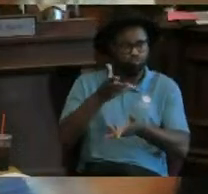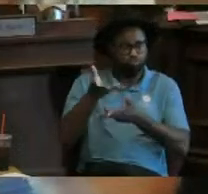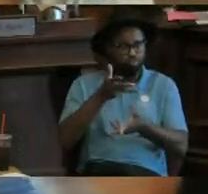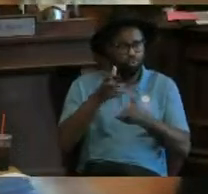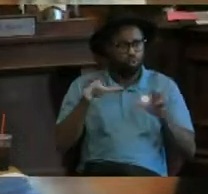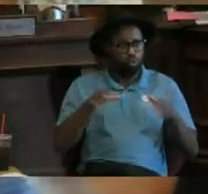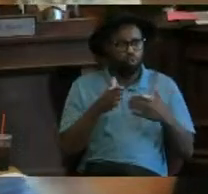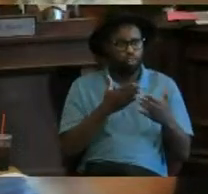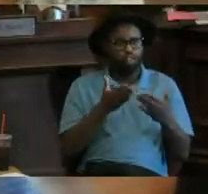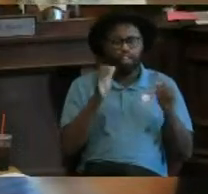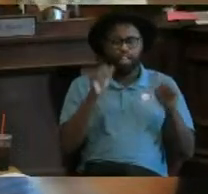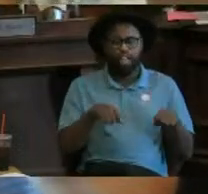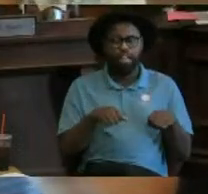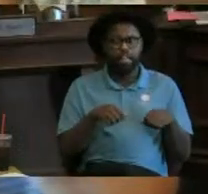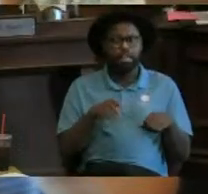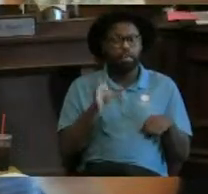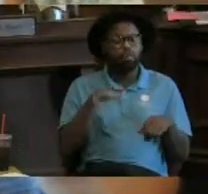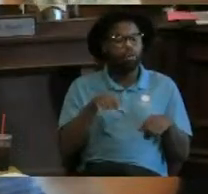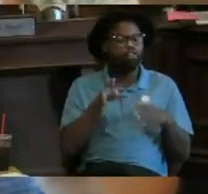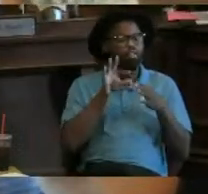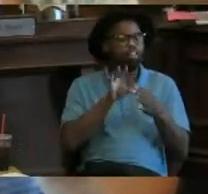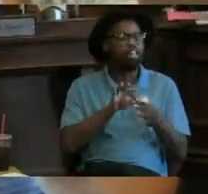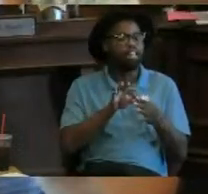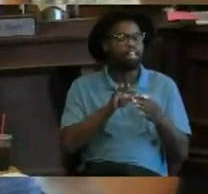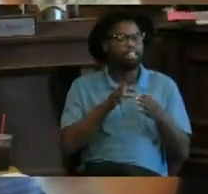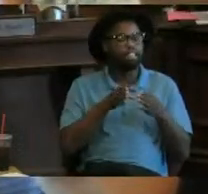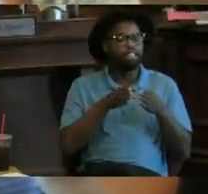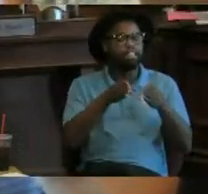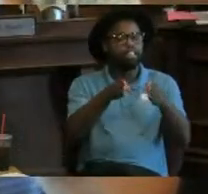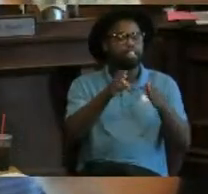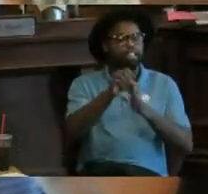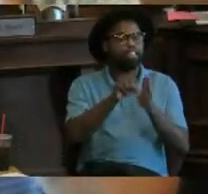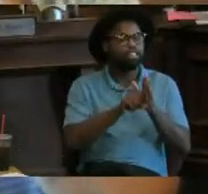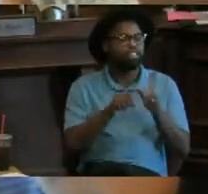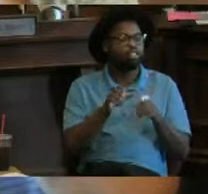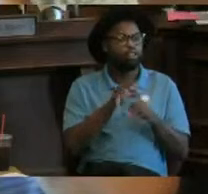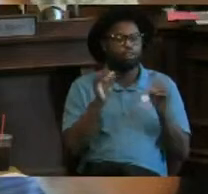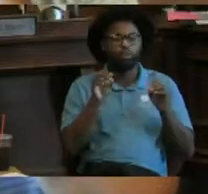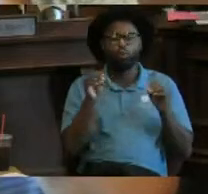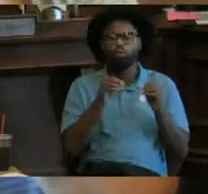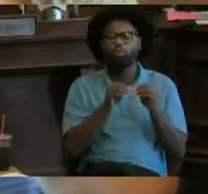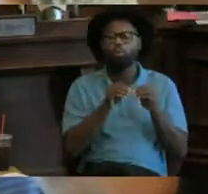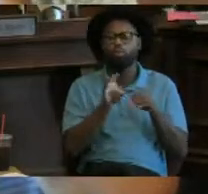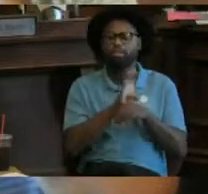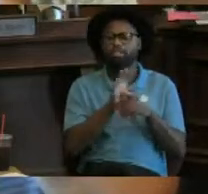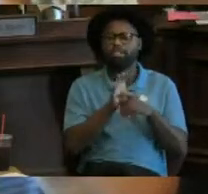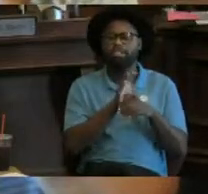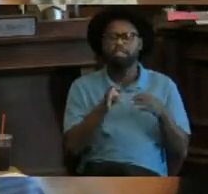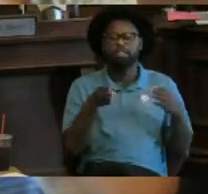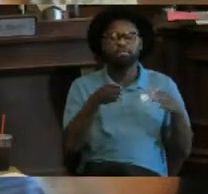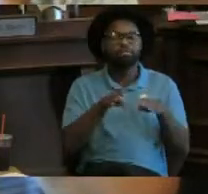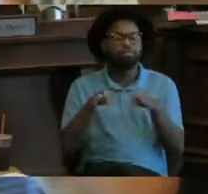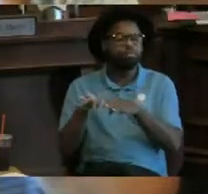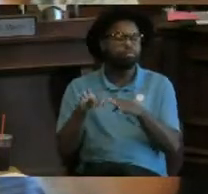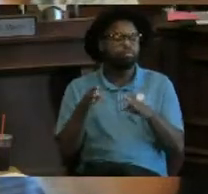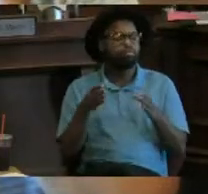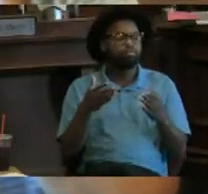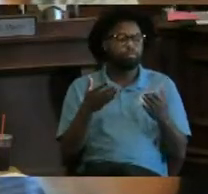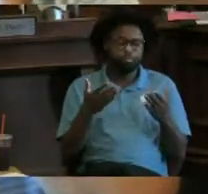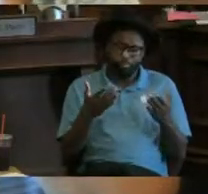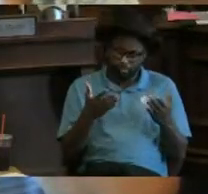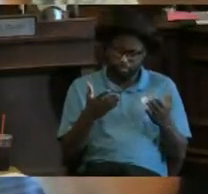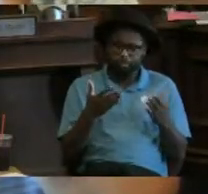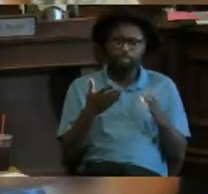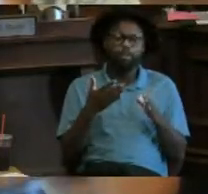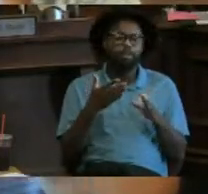do. I would point out, though, that on that stretch of State Street, there are a number of businesses that have turned over This was even pre-pandemic, there was a lot of